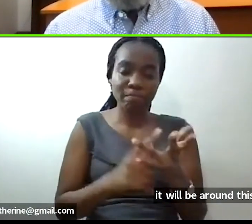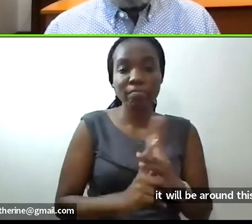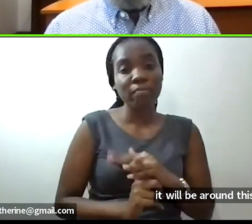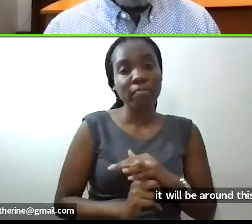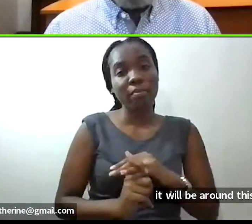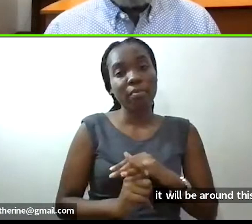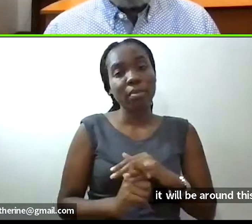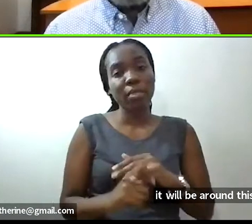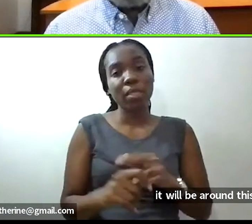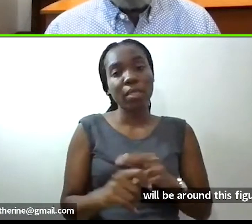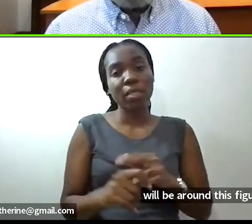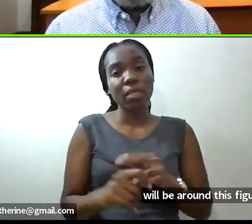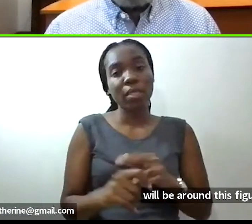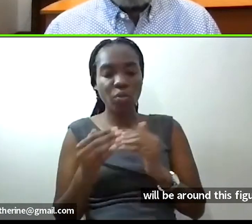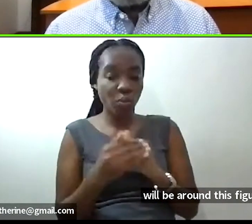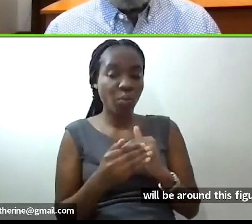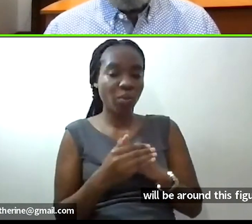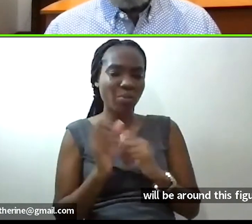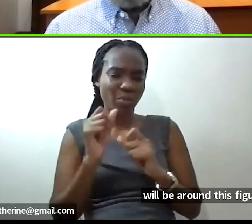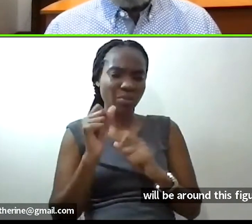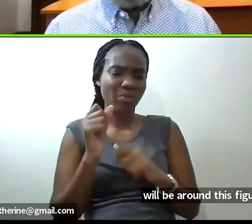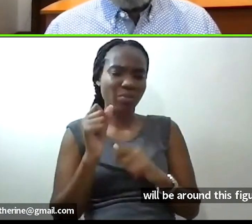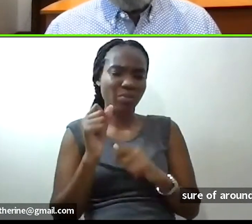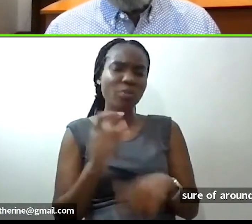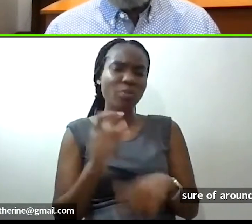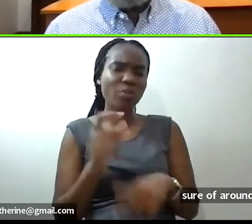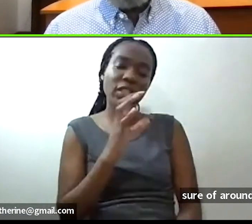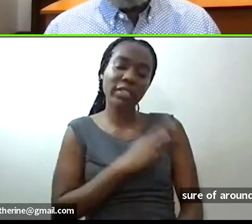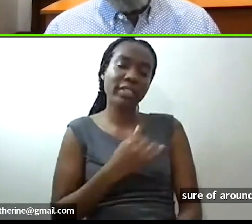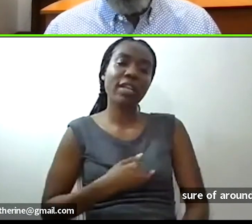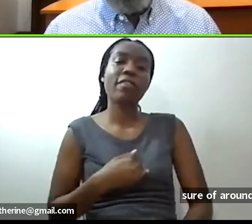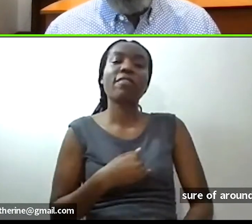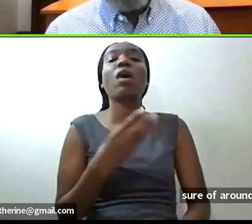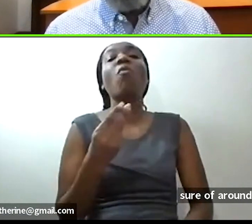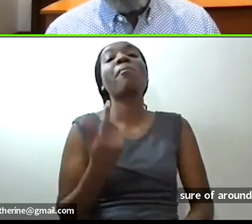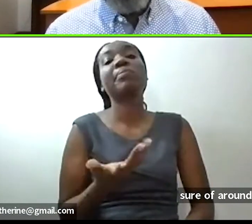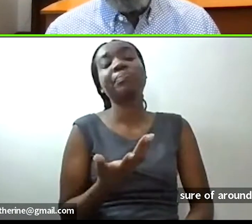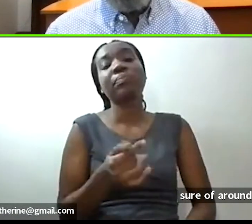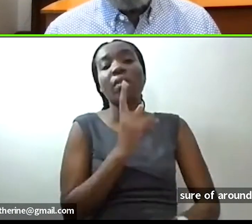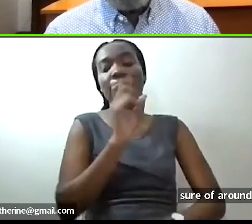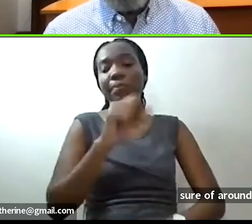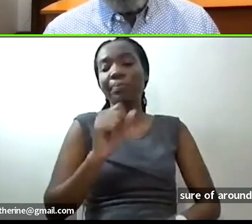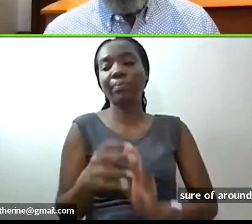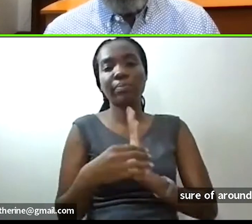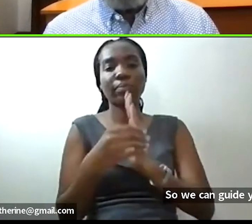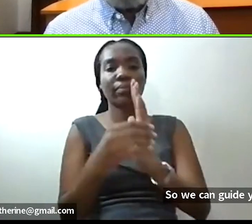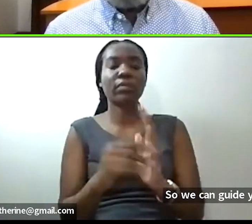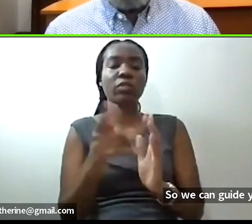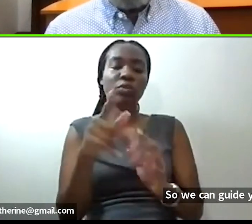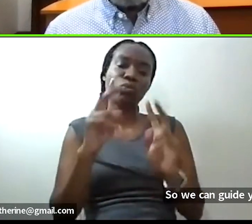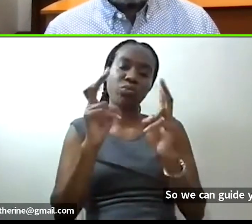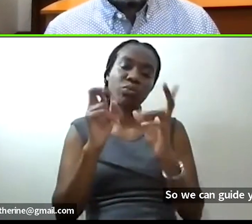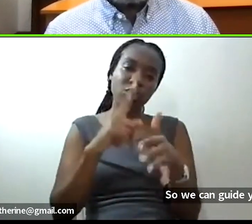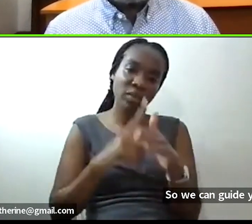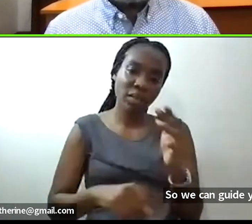sure of around what interest rate it will pay. So we can guide you on what to quote, and what you quote and it is